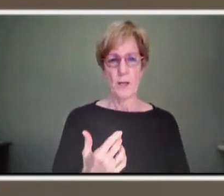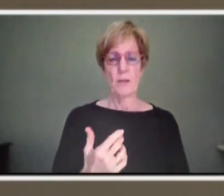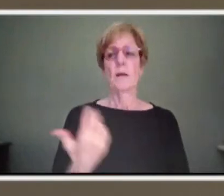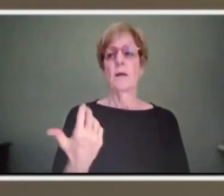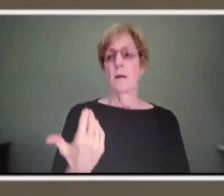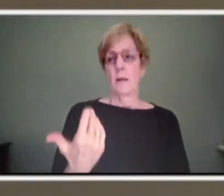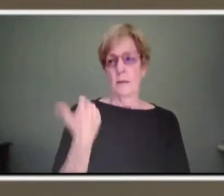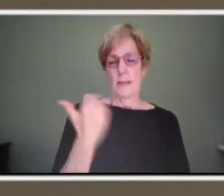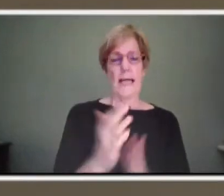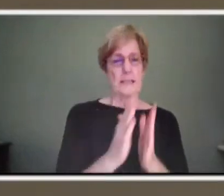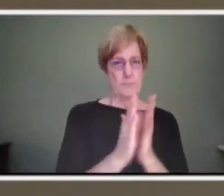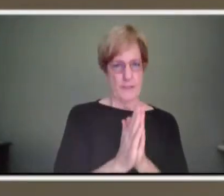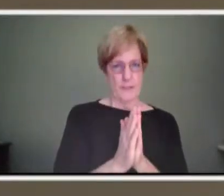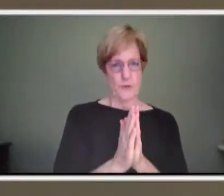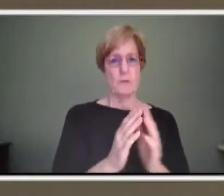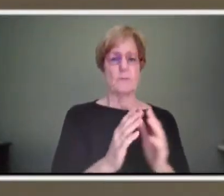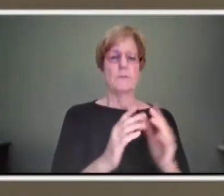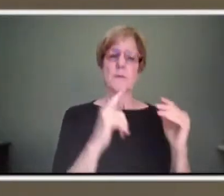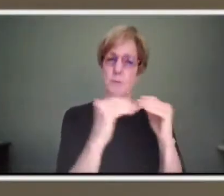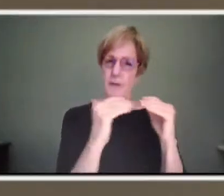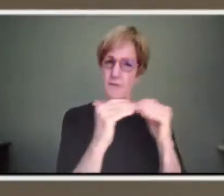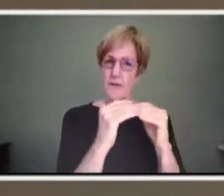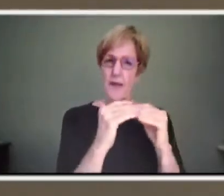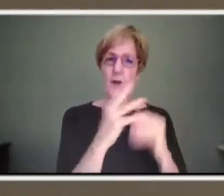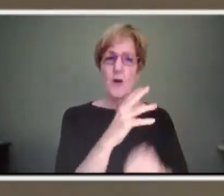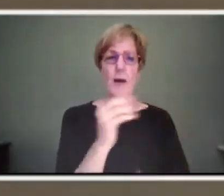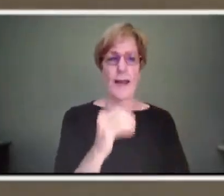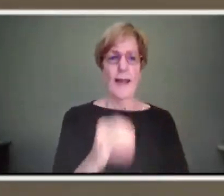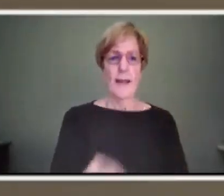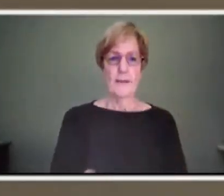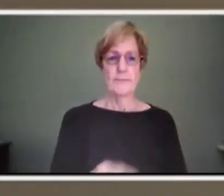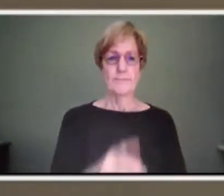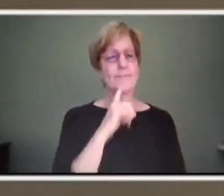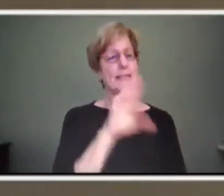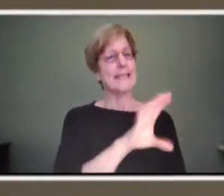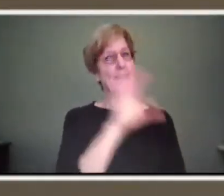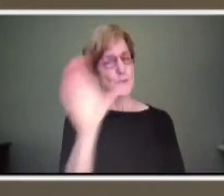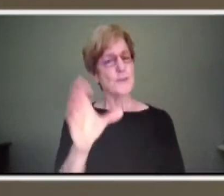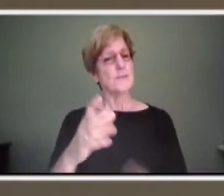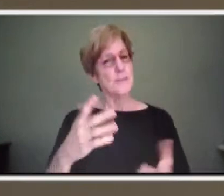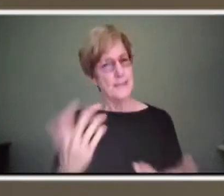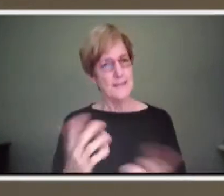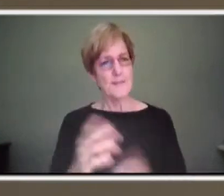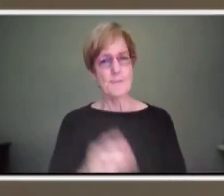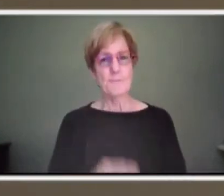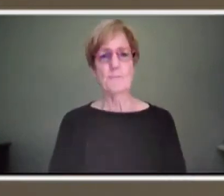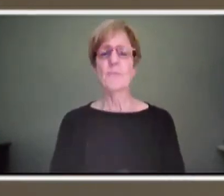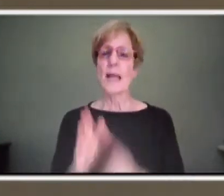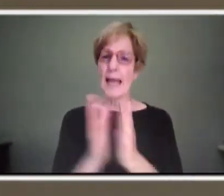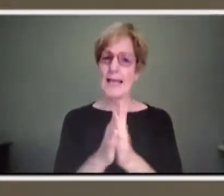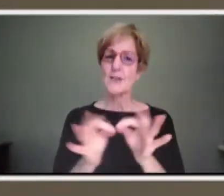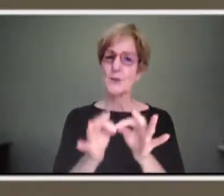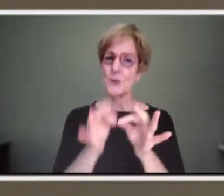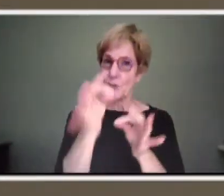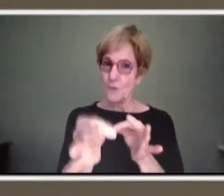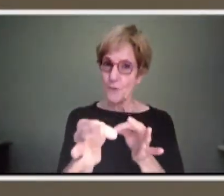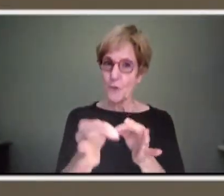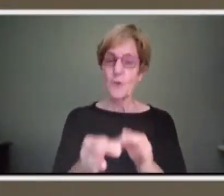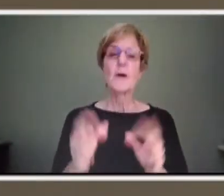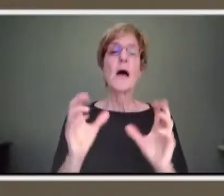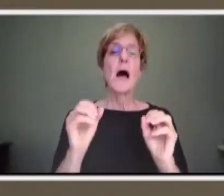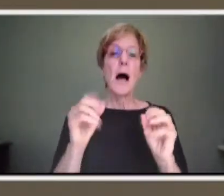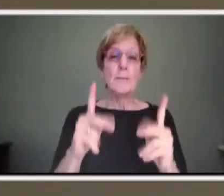in order to be fair, and since you say it is Christmas and all, moving to defer to give an opportunity for the